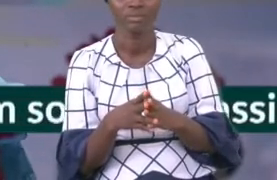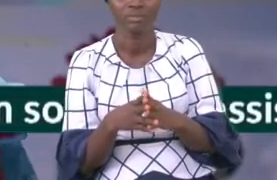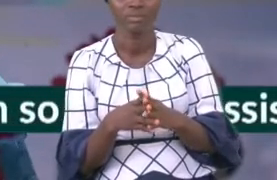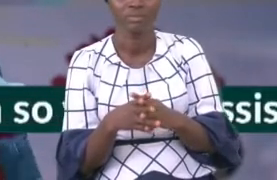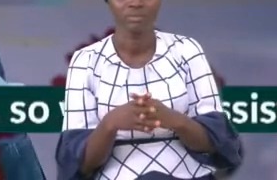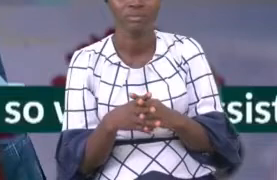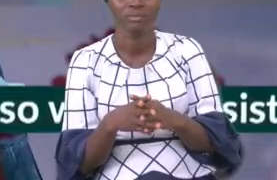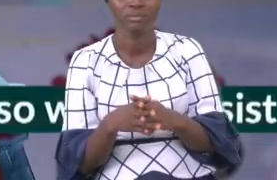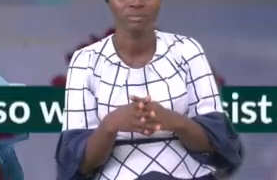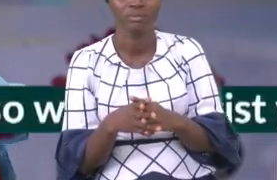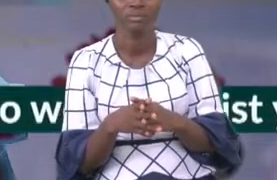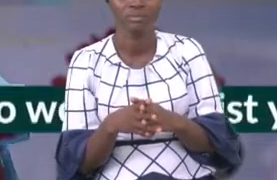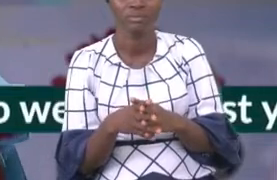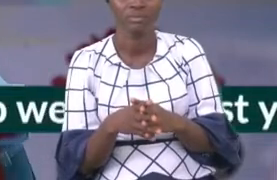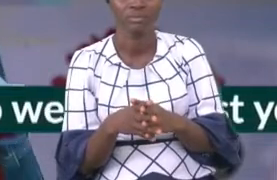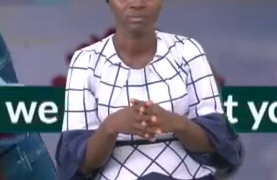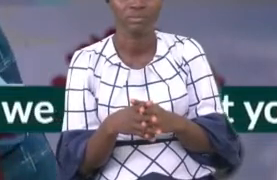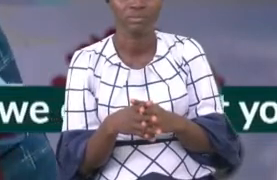Let's do it quickly.